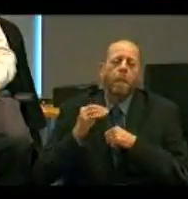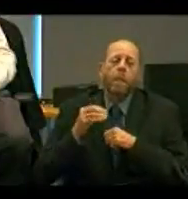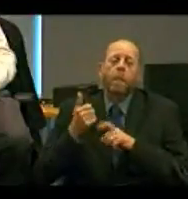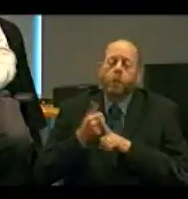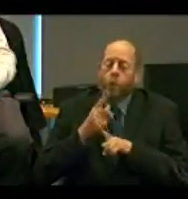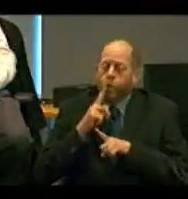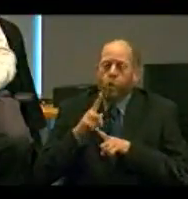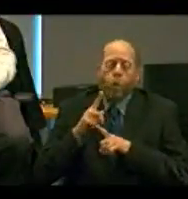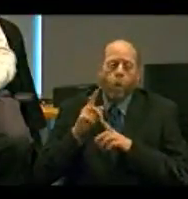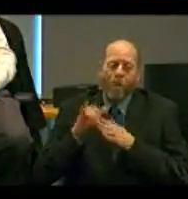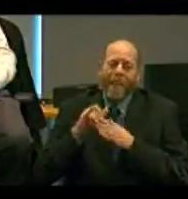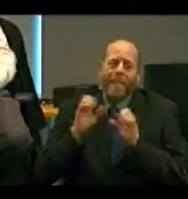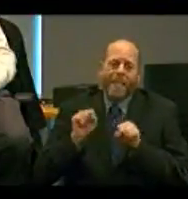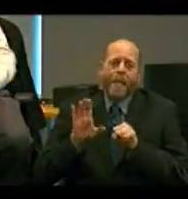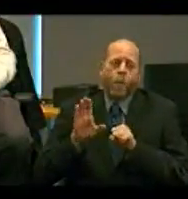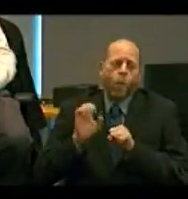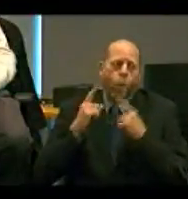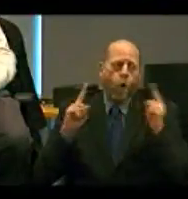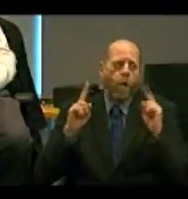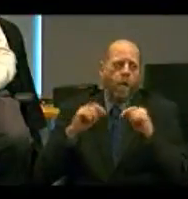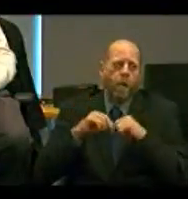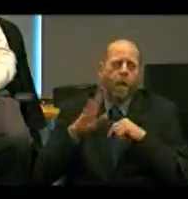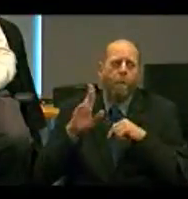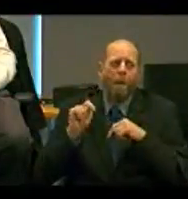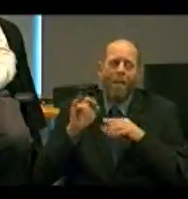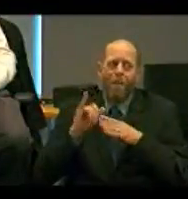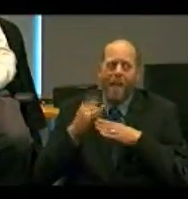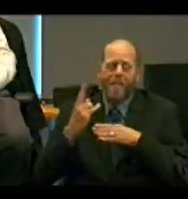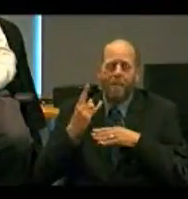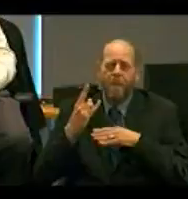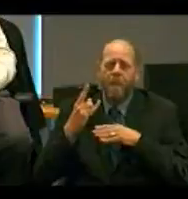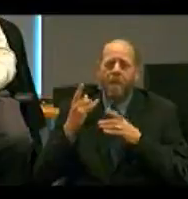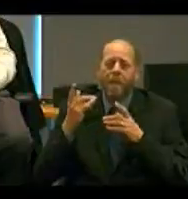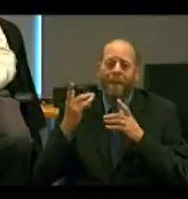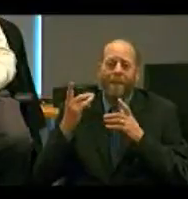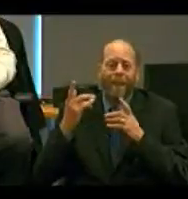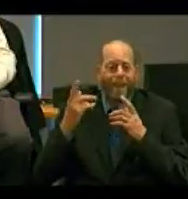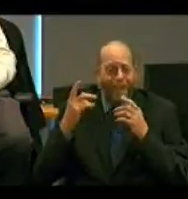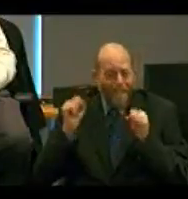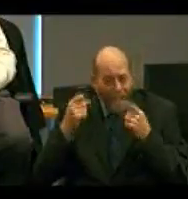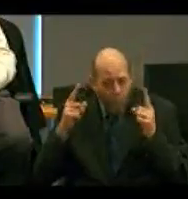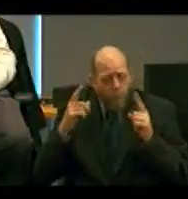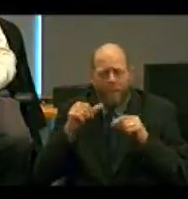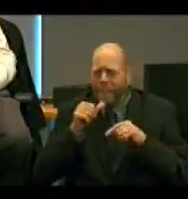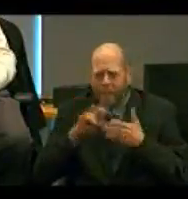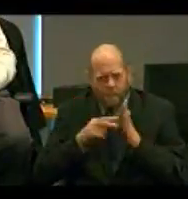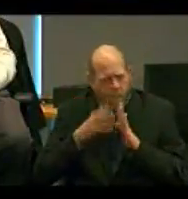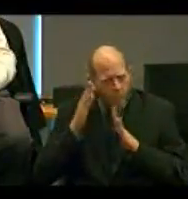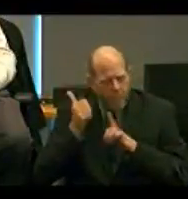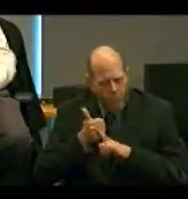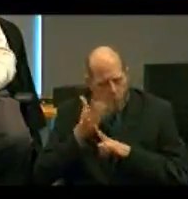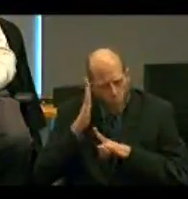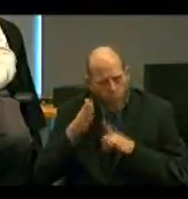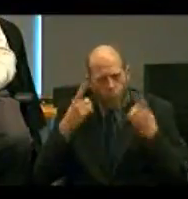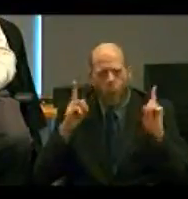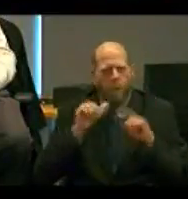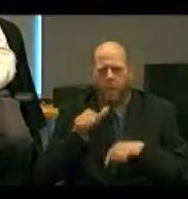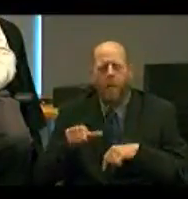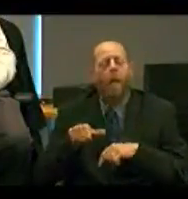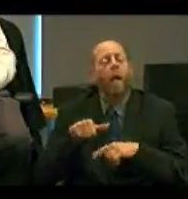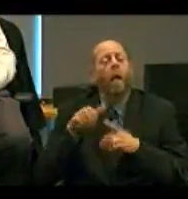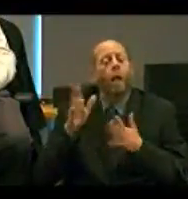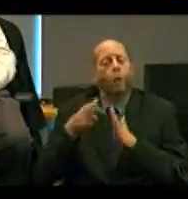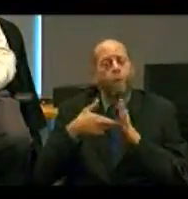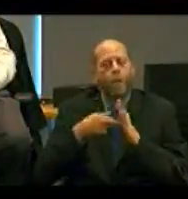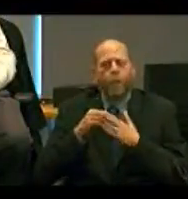is true that it can work, but that something can work does not mean that it will work. The record of it in